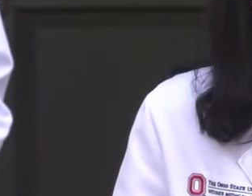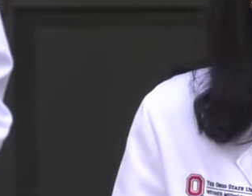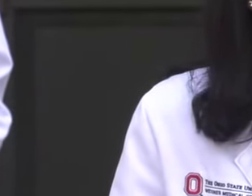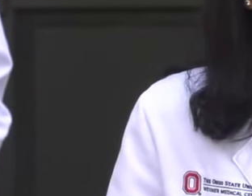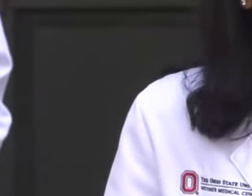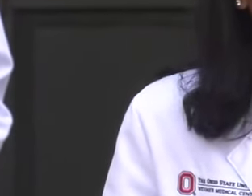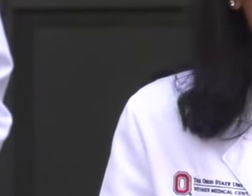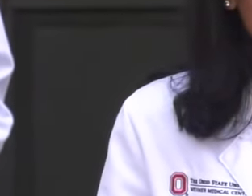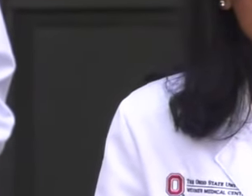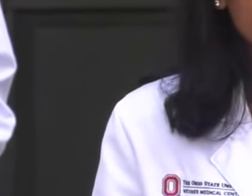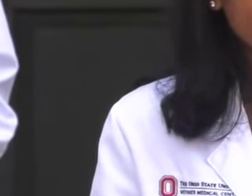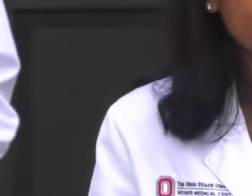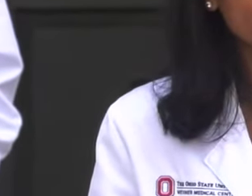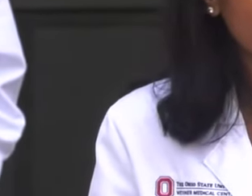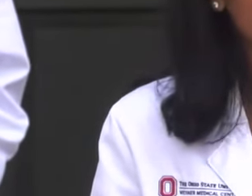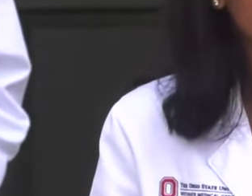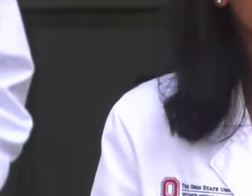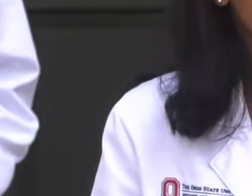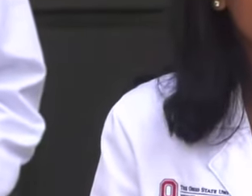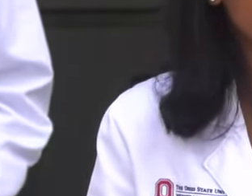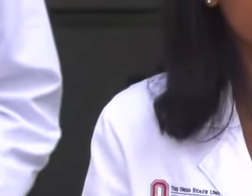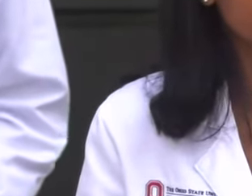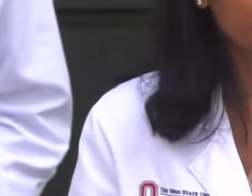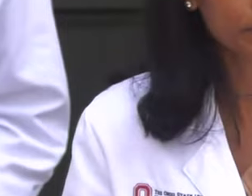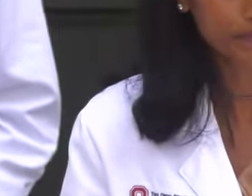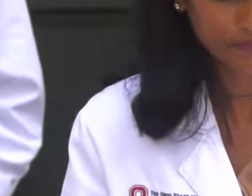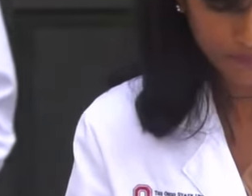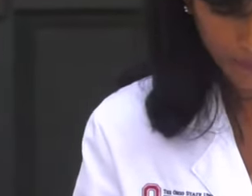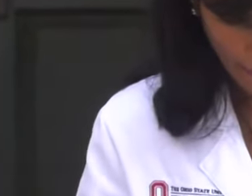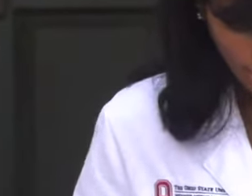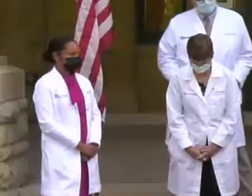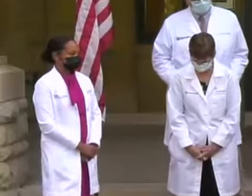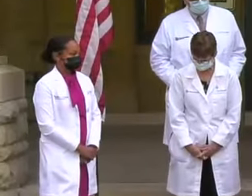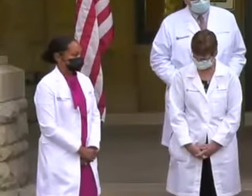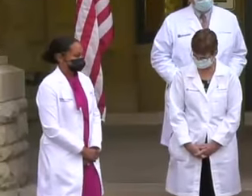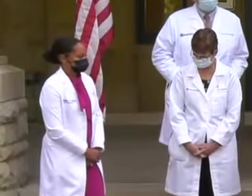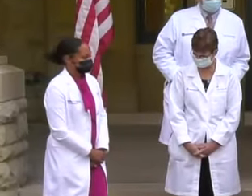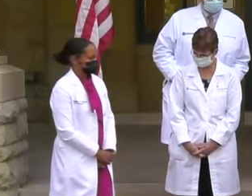now. And that's all I have, so thank you.